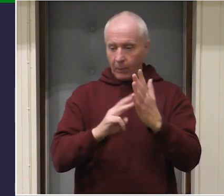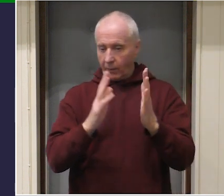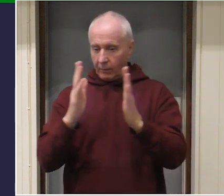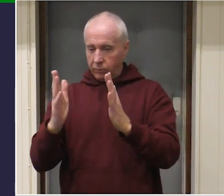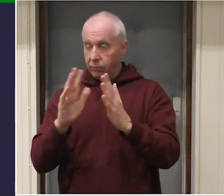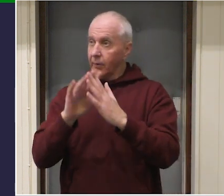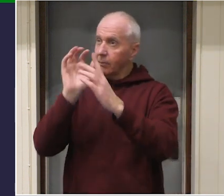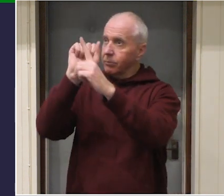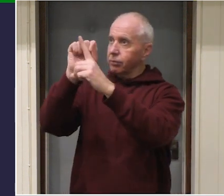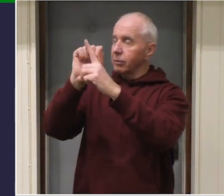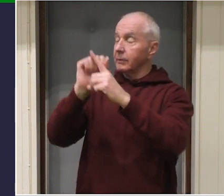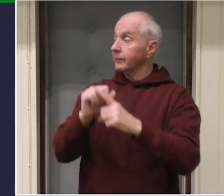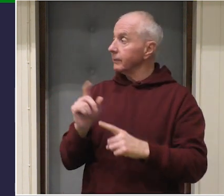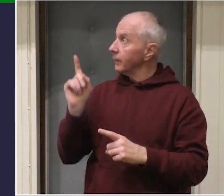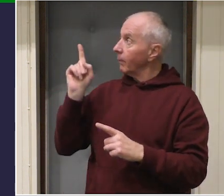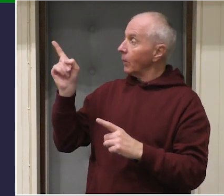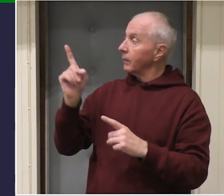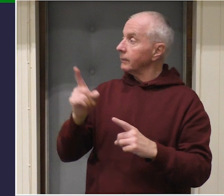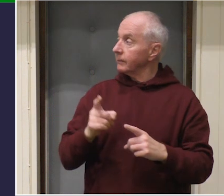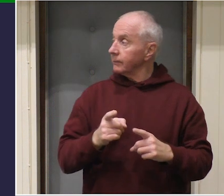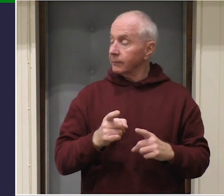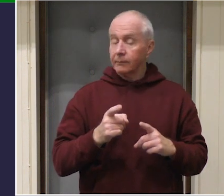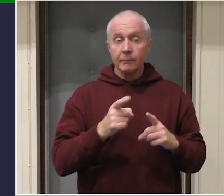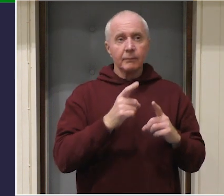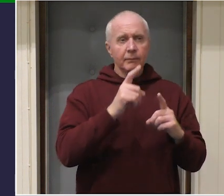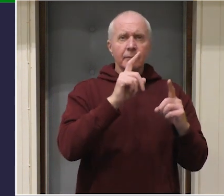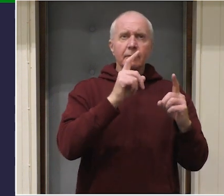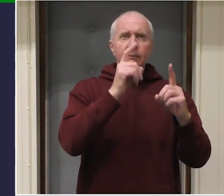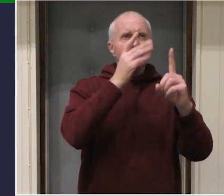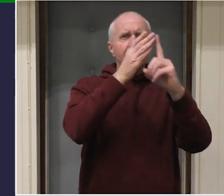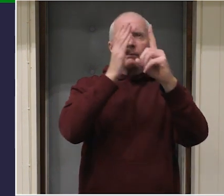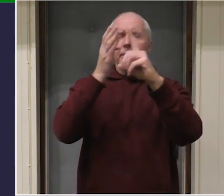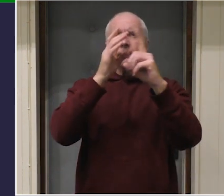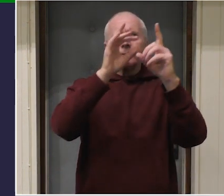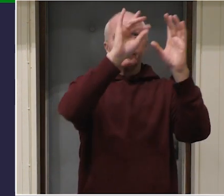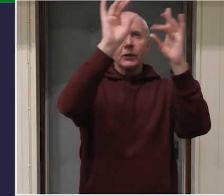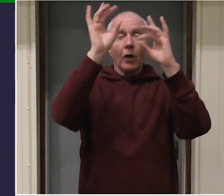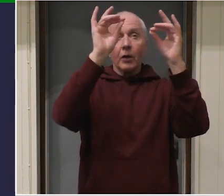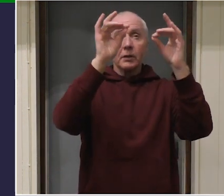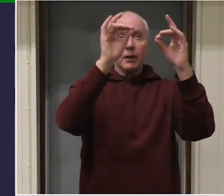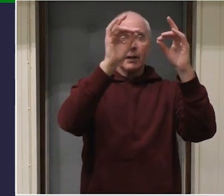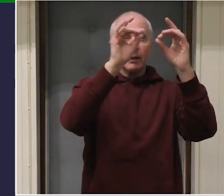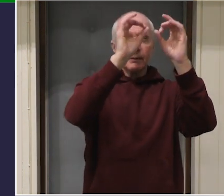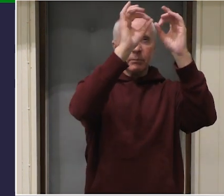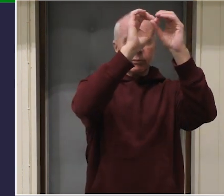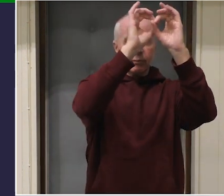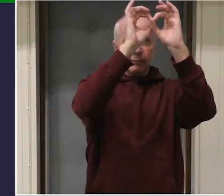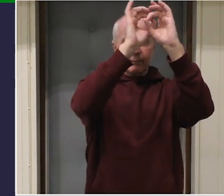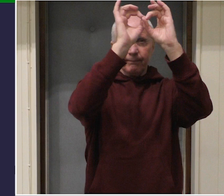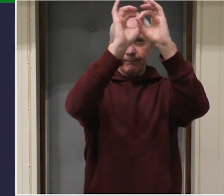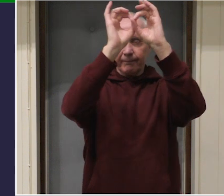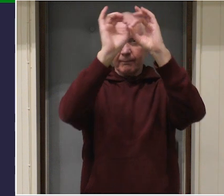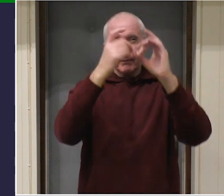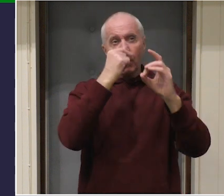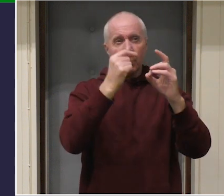interests me, was start looking at binary stars in the sky. He found quite a few stars which are close to each other, And the idea he had was that there are probably two